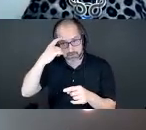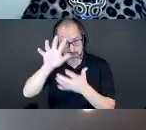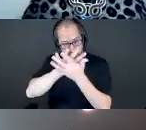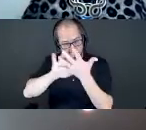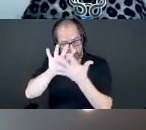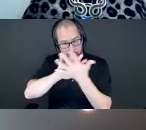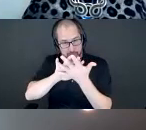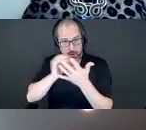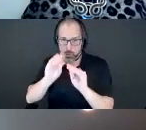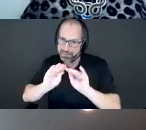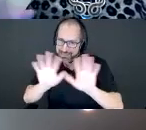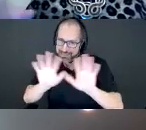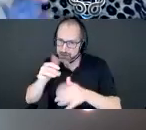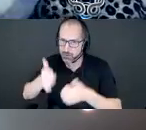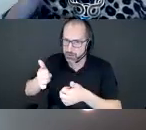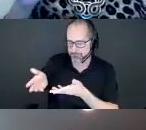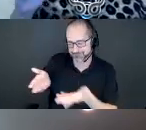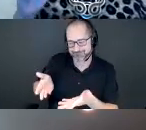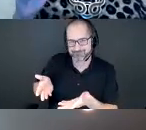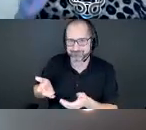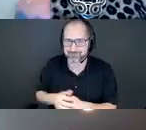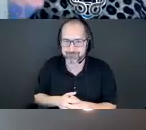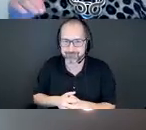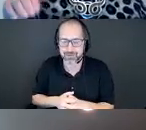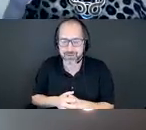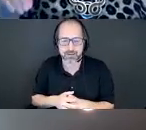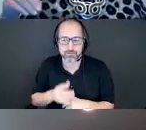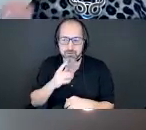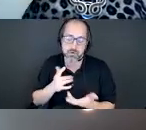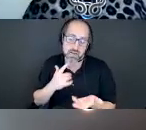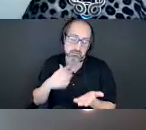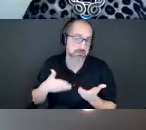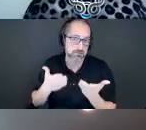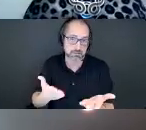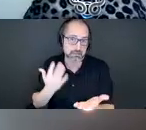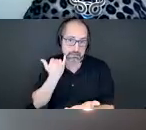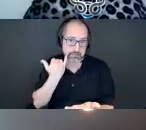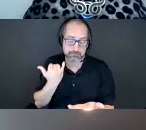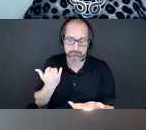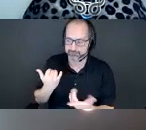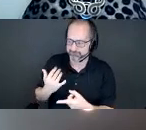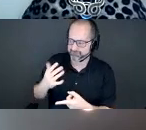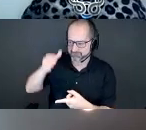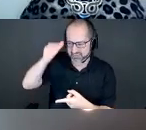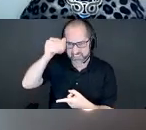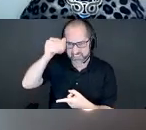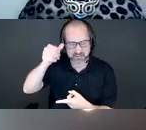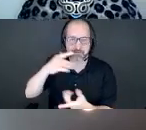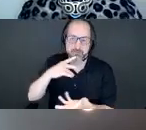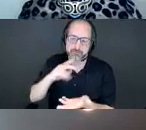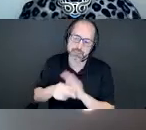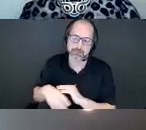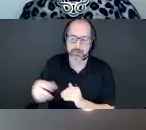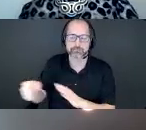in the programs. So there's other low barrier. That's where I would go, is looking at low barrier programs as opposed to sort of